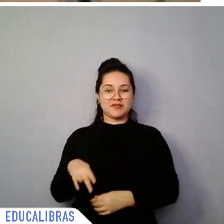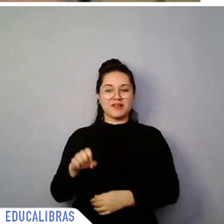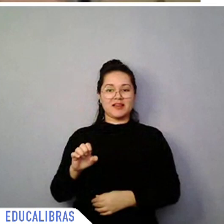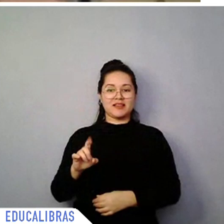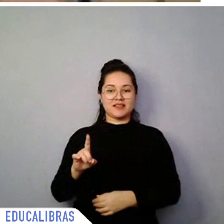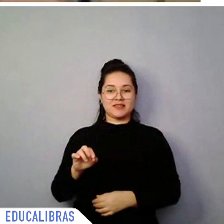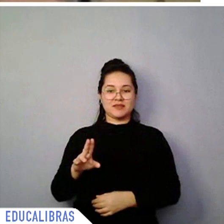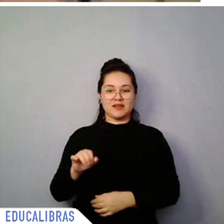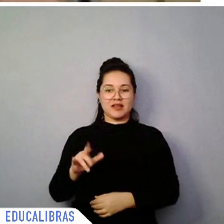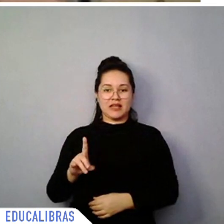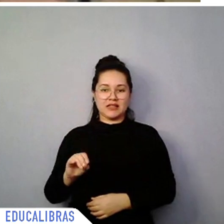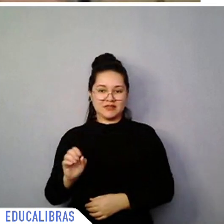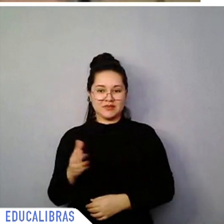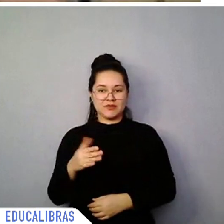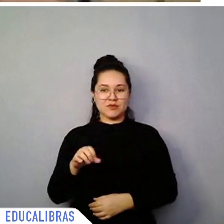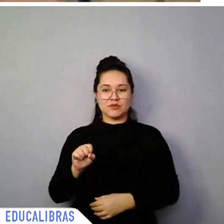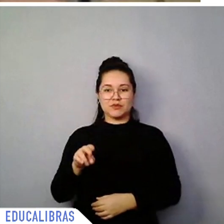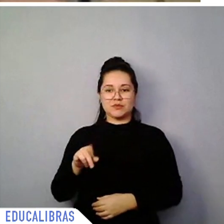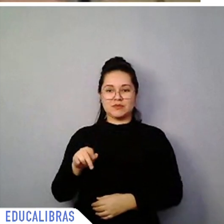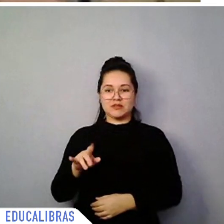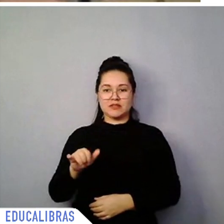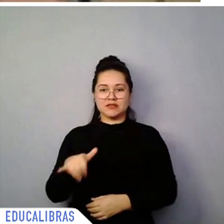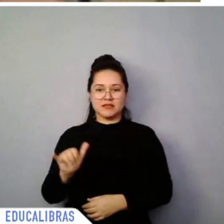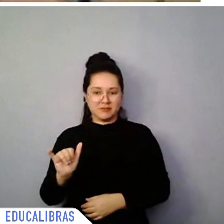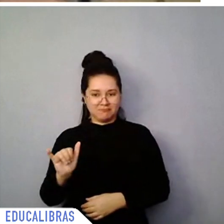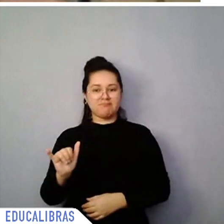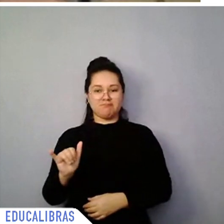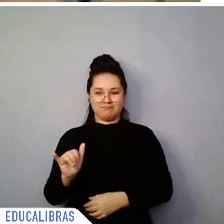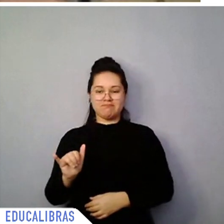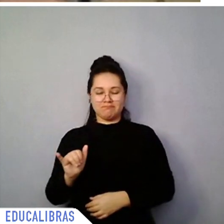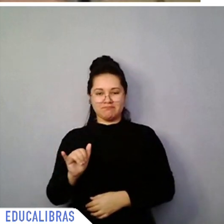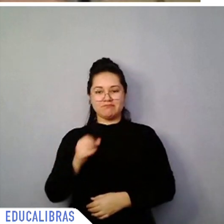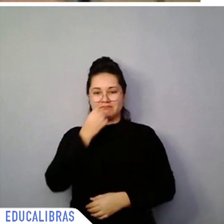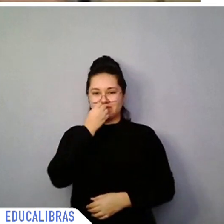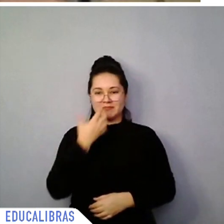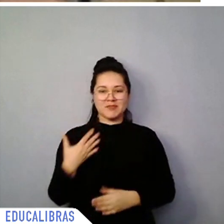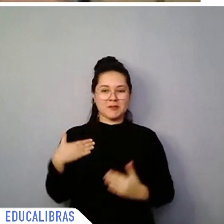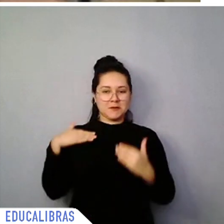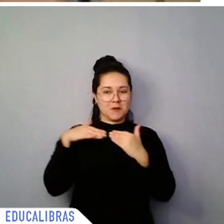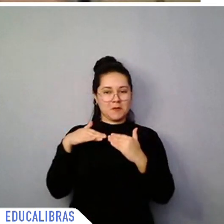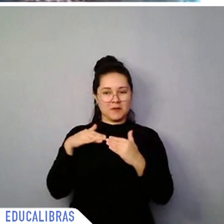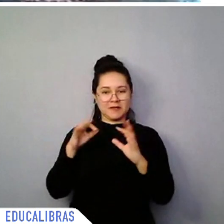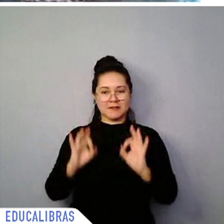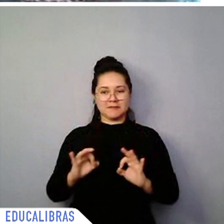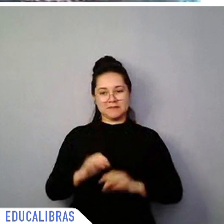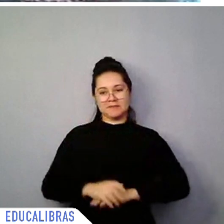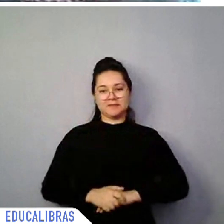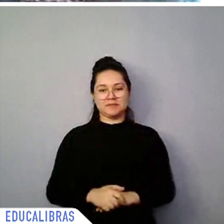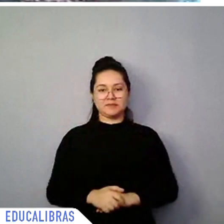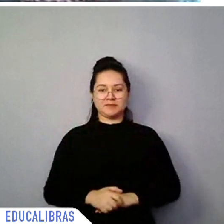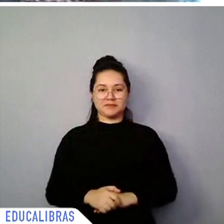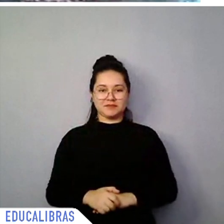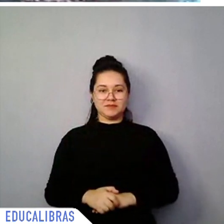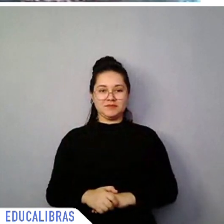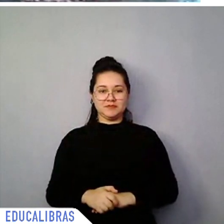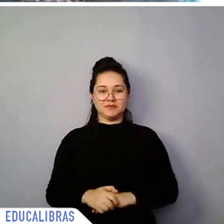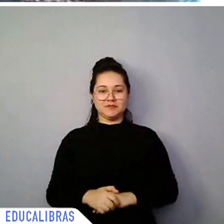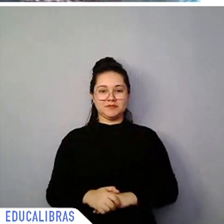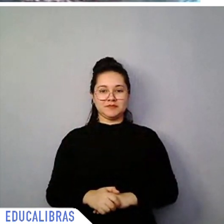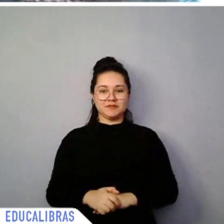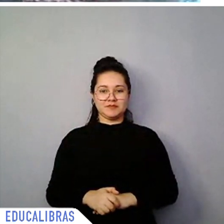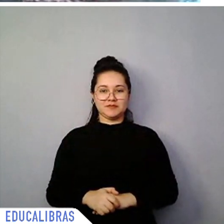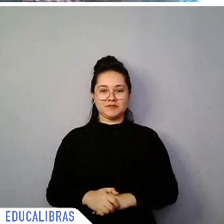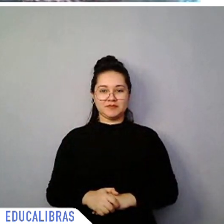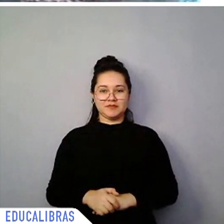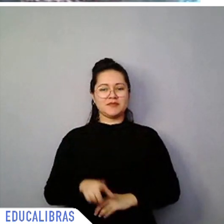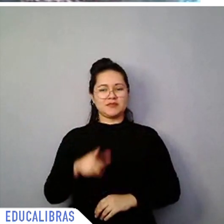for this event and for also bringing Eduardo Suplicy, because if you're going to talk about basic income, he's the guy, the